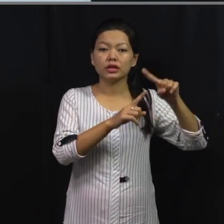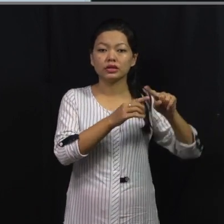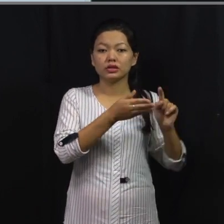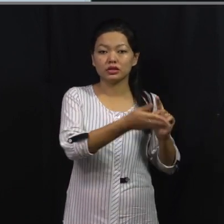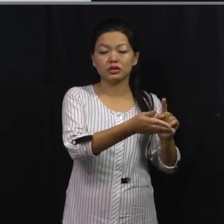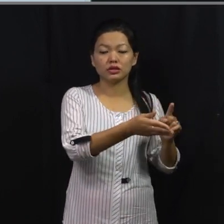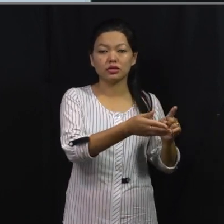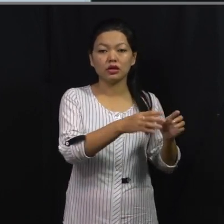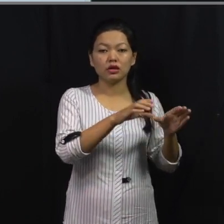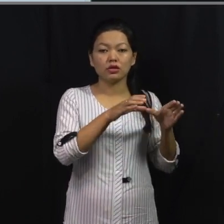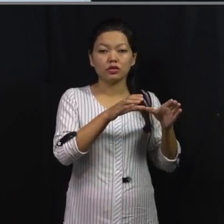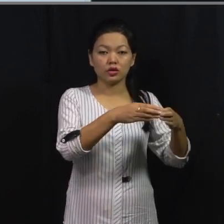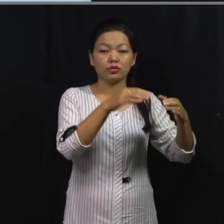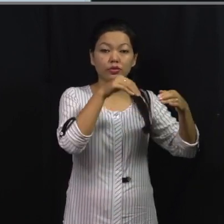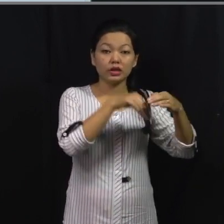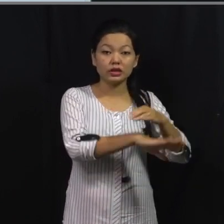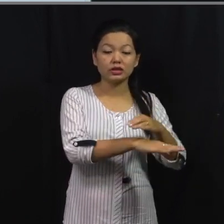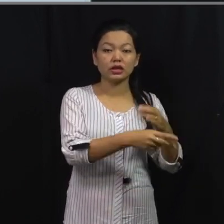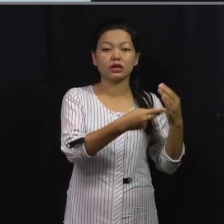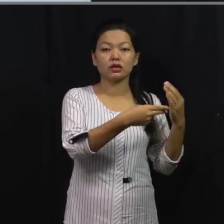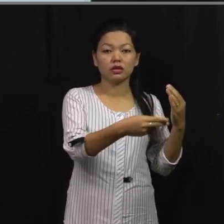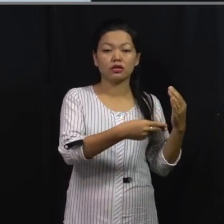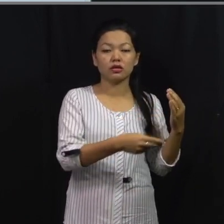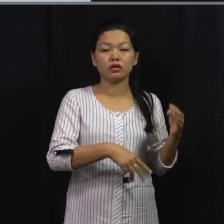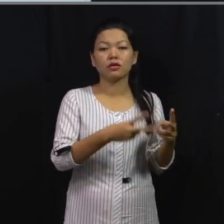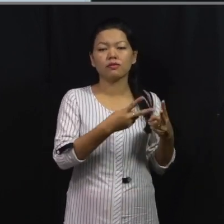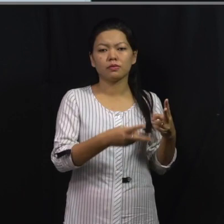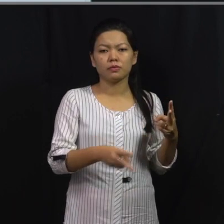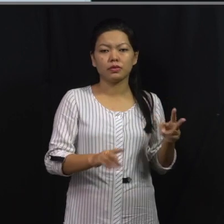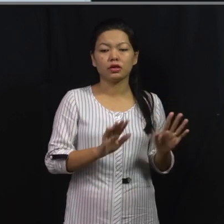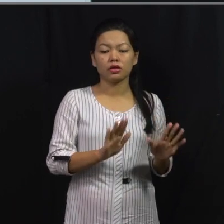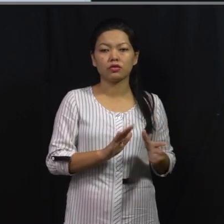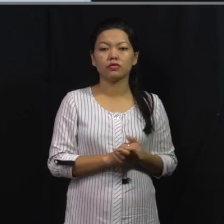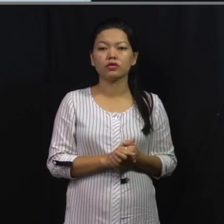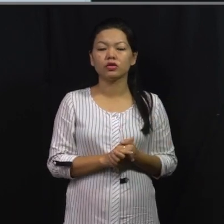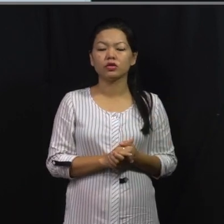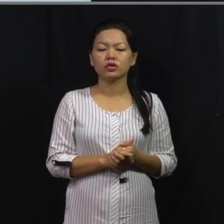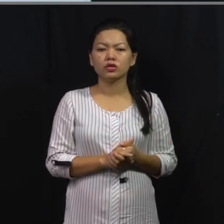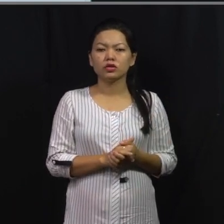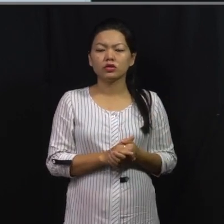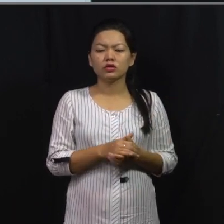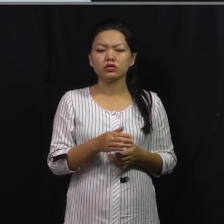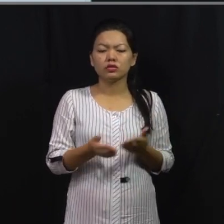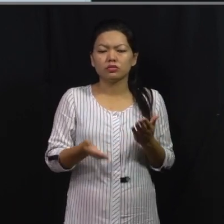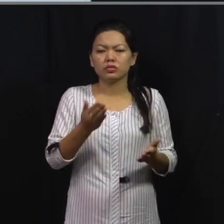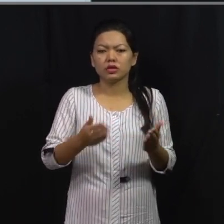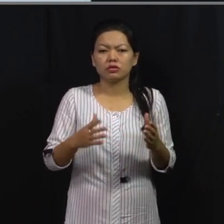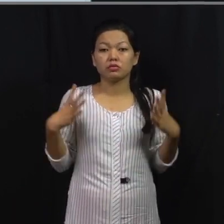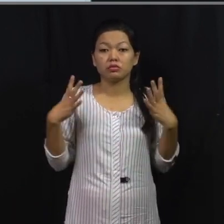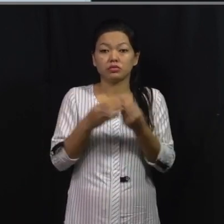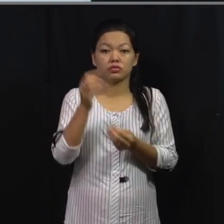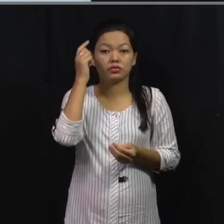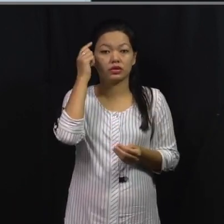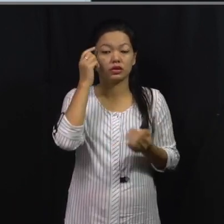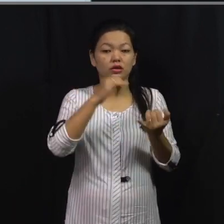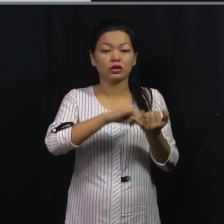names. Okay, now who are these scheduled castes? Most of us, we would think that, no, they are the Shudras and the fourfold